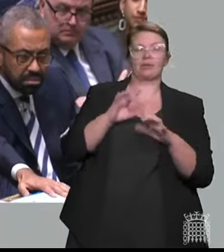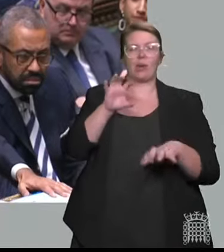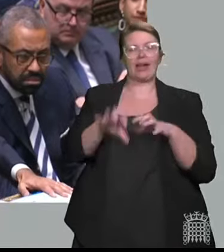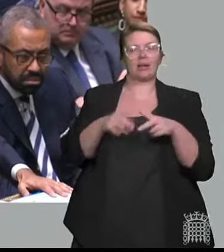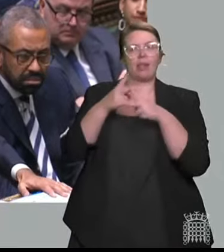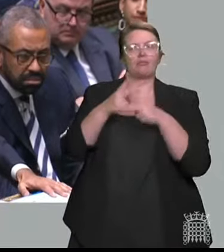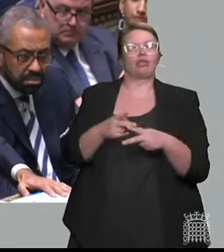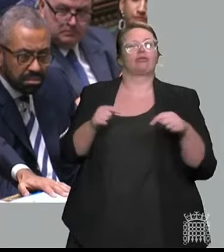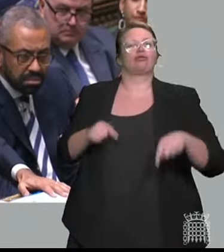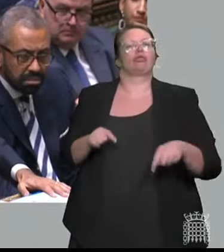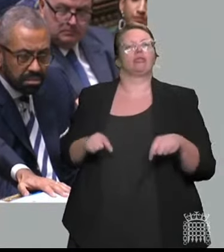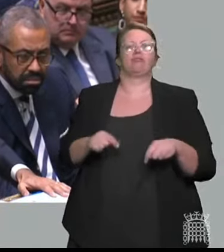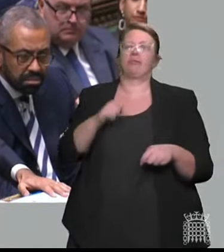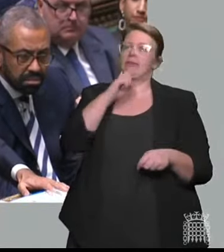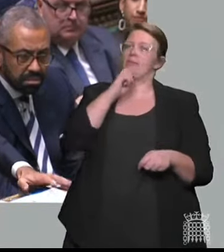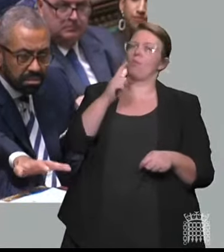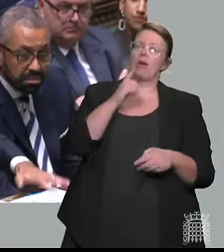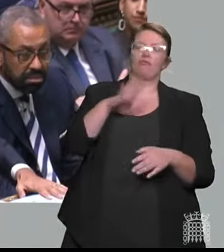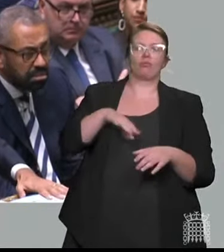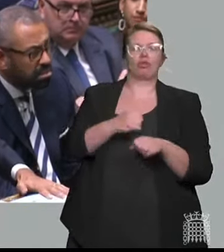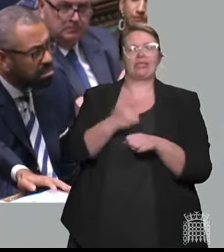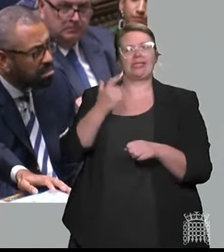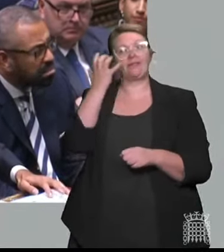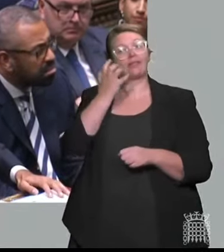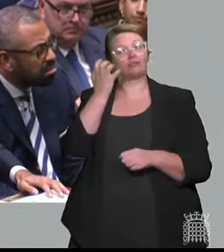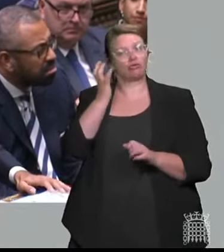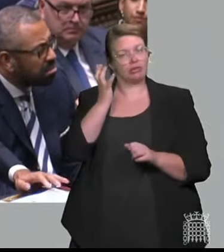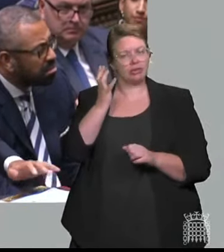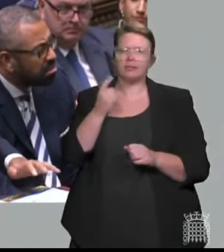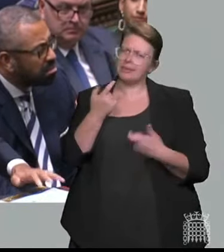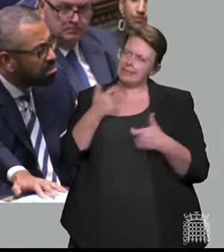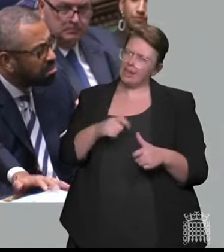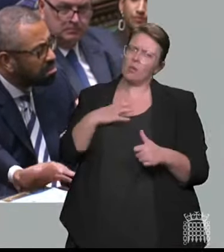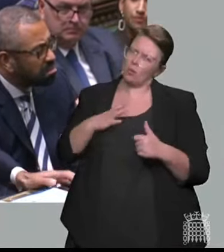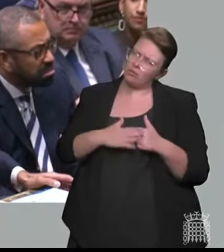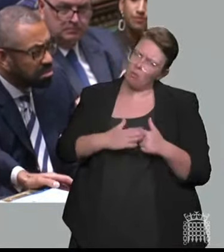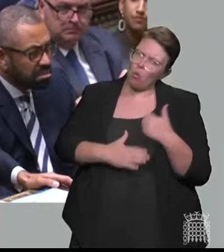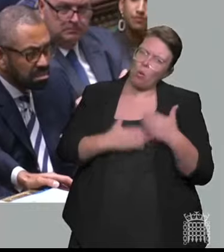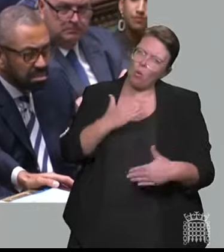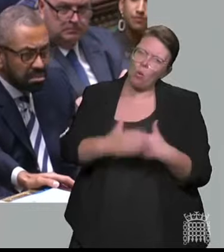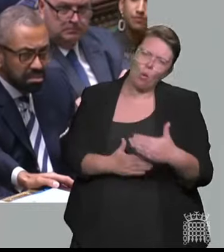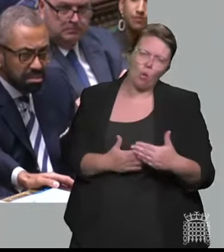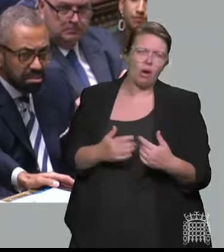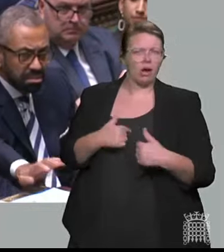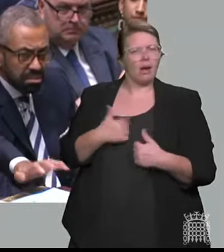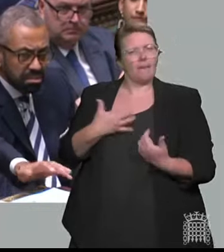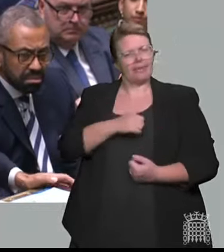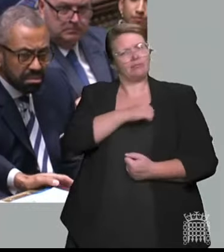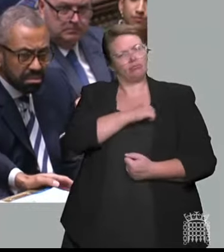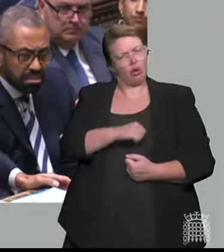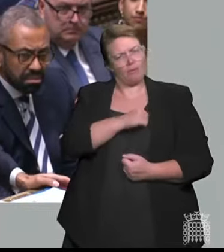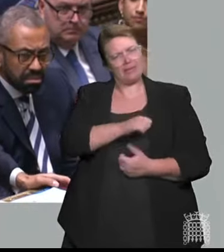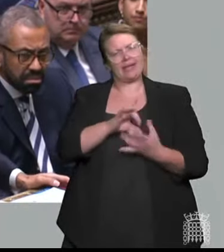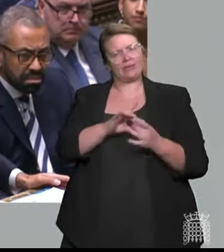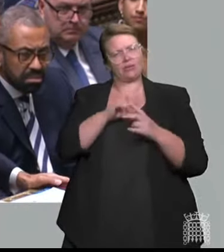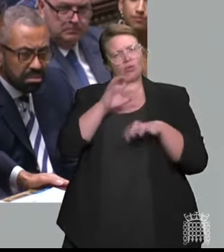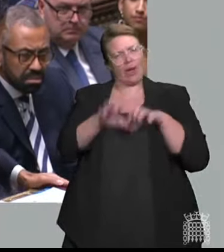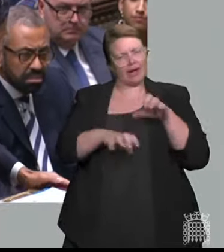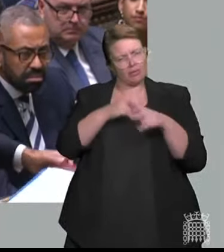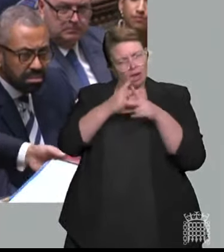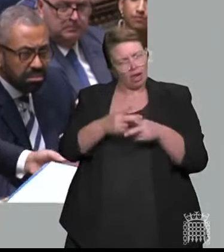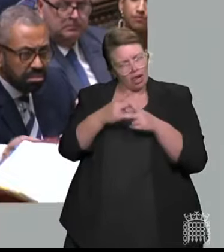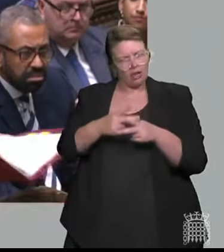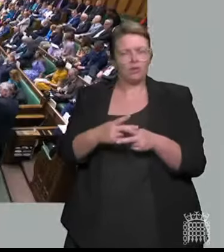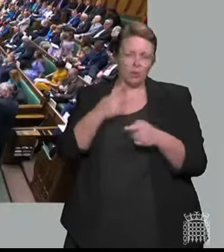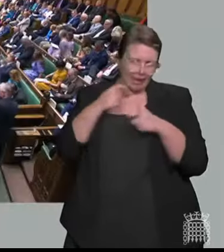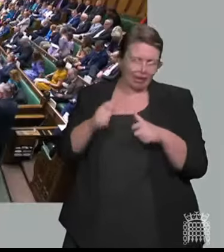Protection Index. But we are determined to go even further and deliver on our manifesto commitments individually during the remainder of